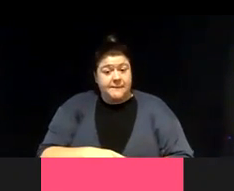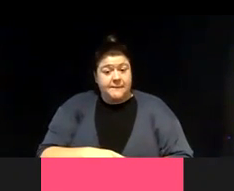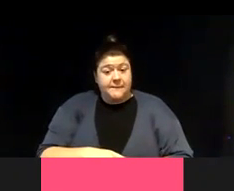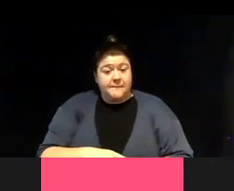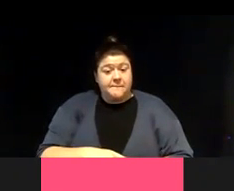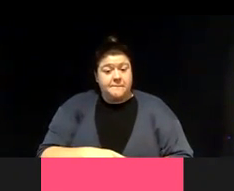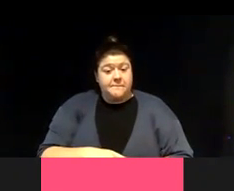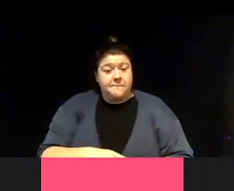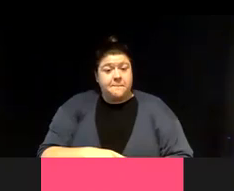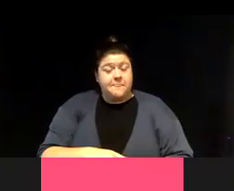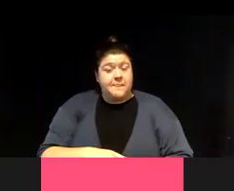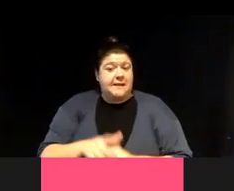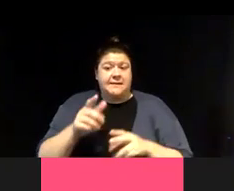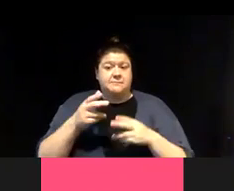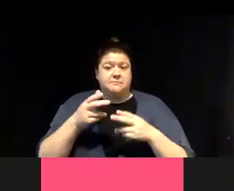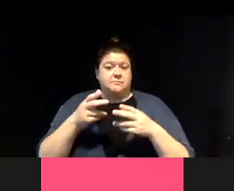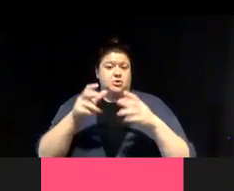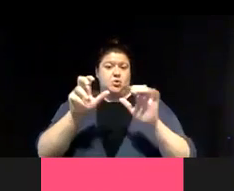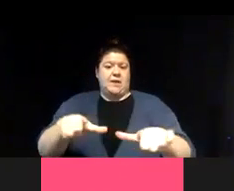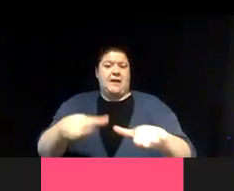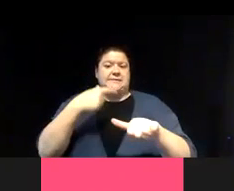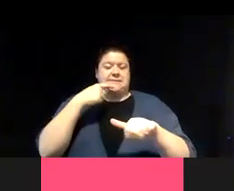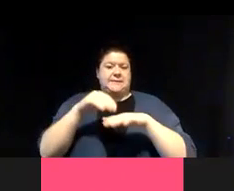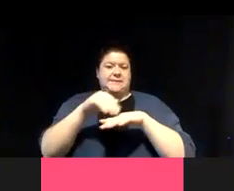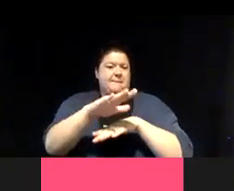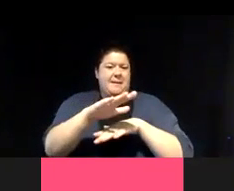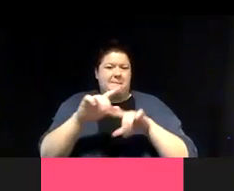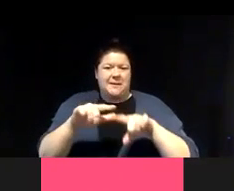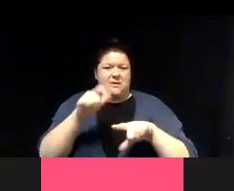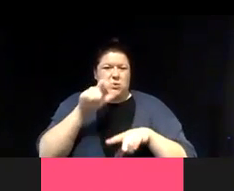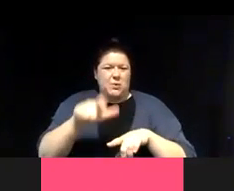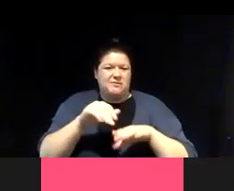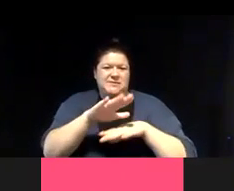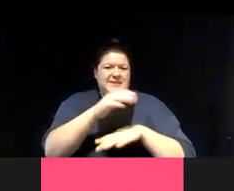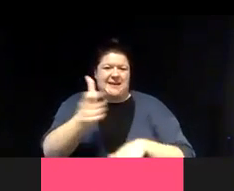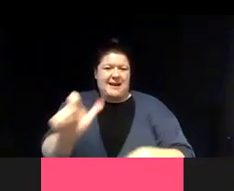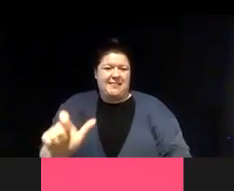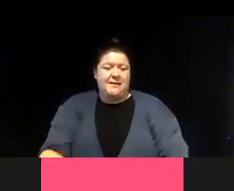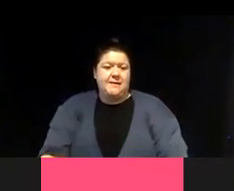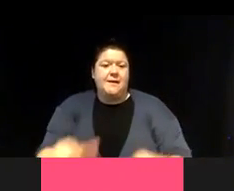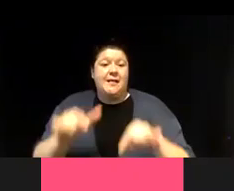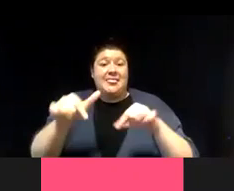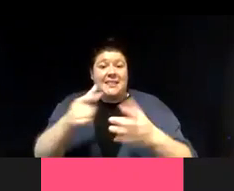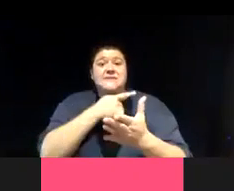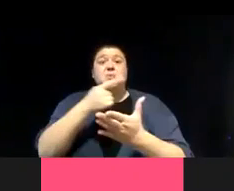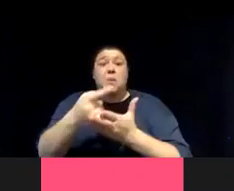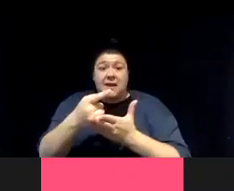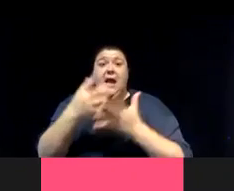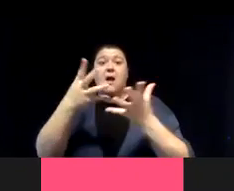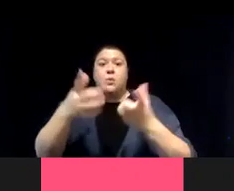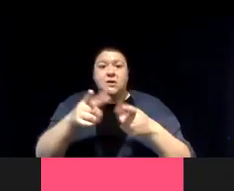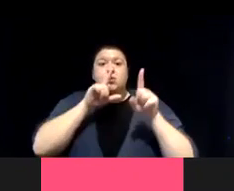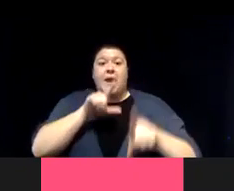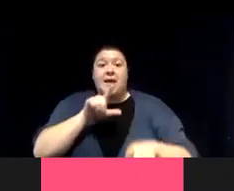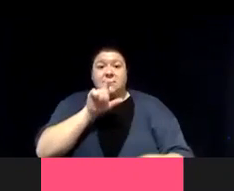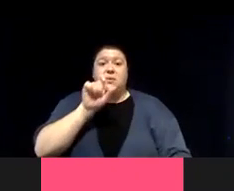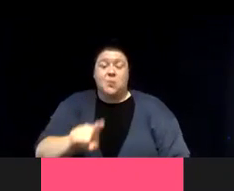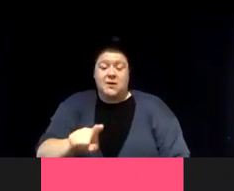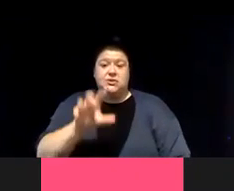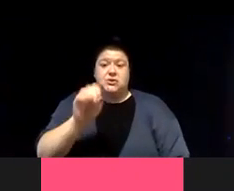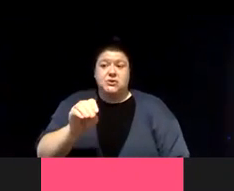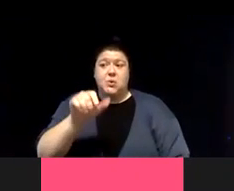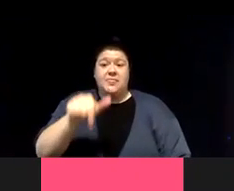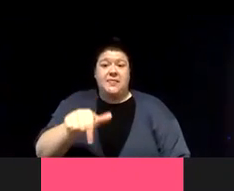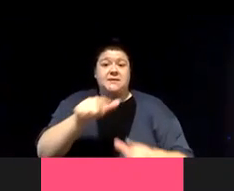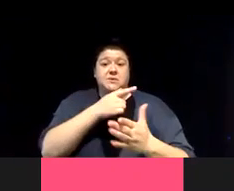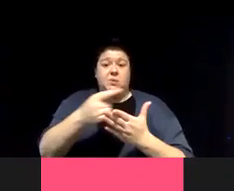can simply just say submit, but not submit anything. Okay. Although this week I do want you to answer the questions. So you will be submitting, and I